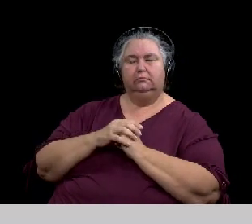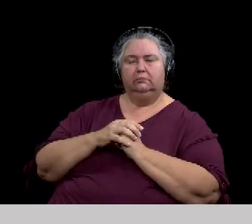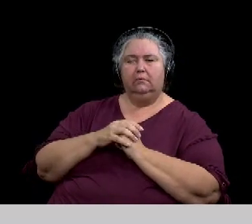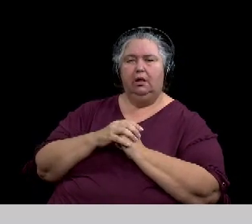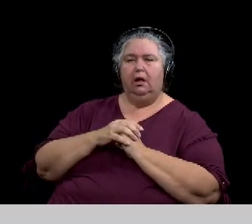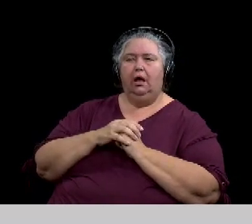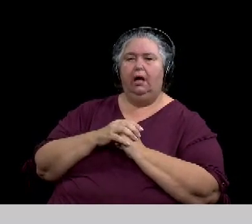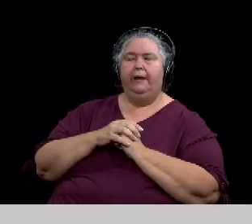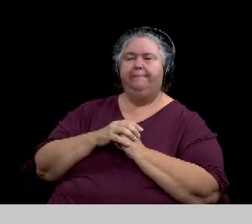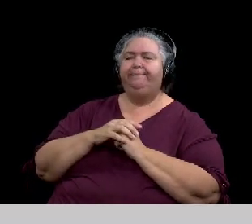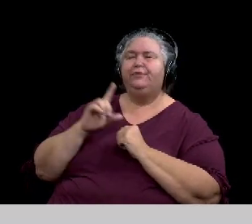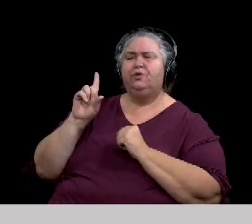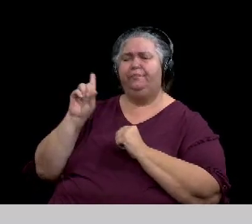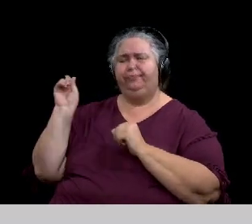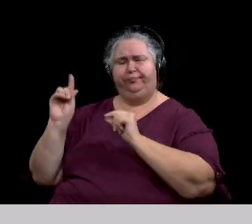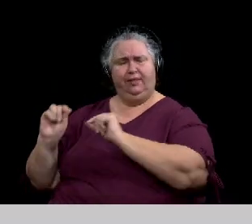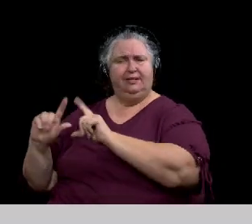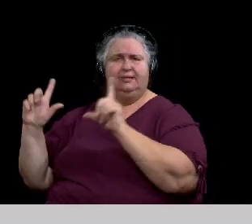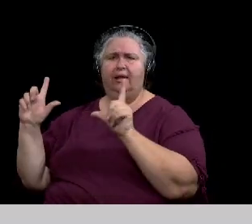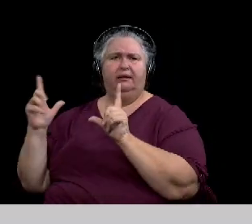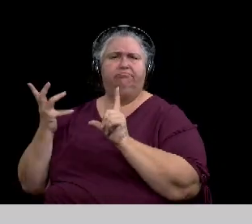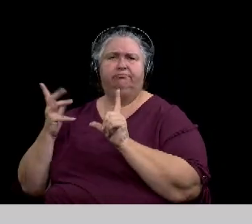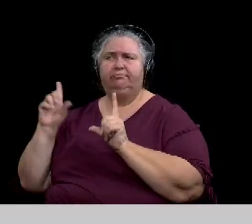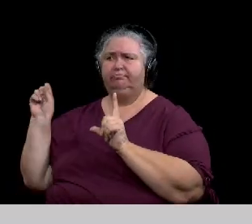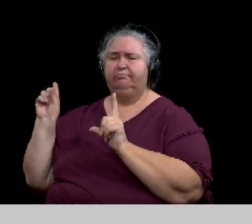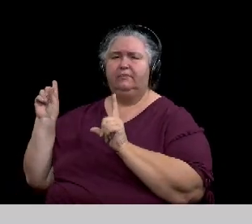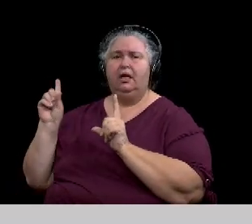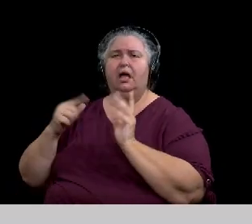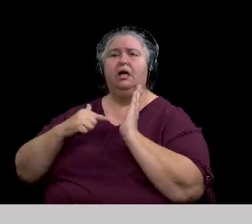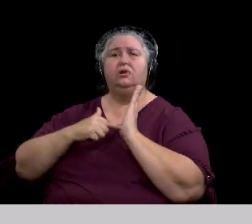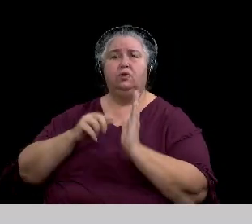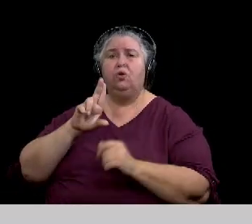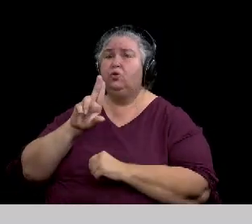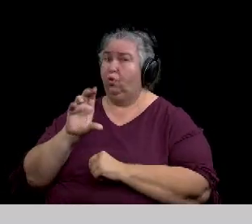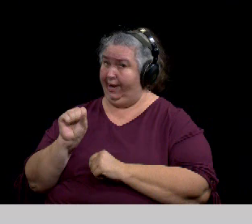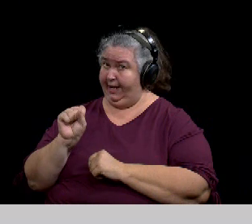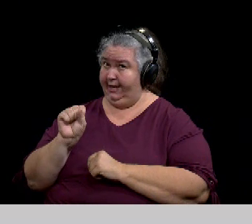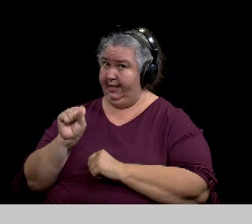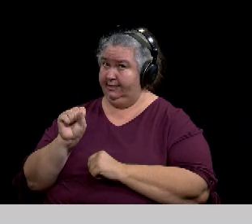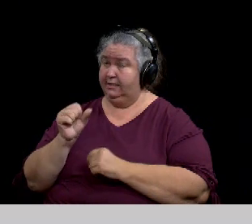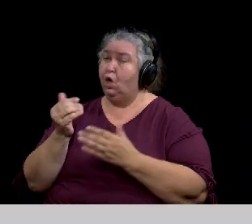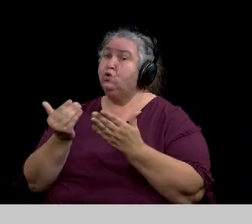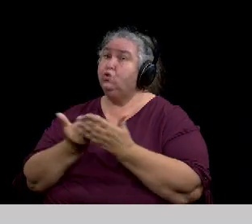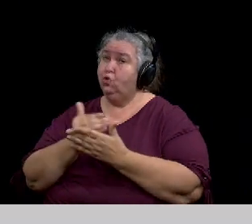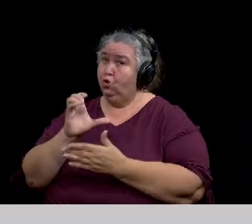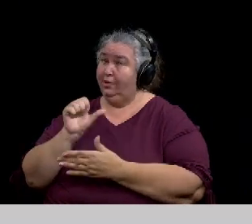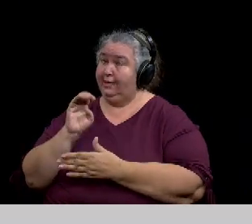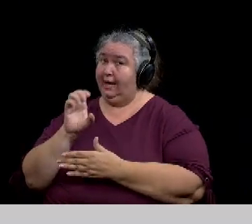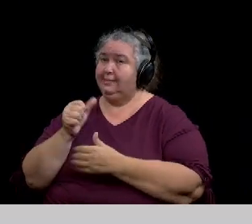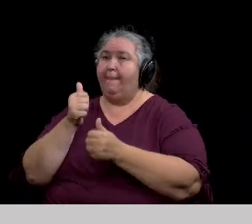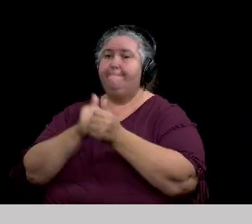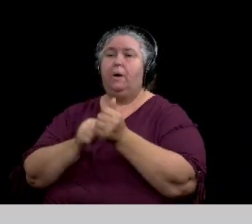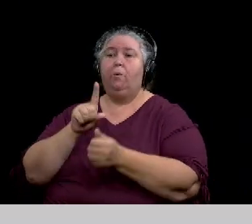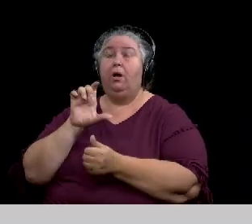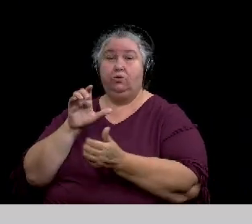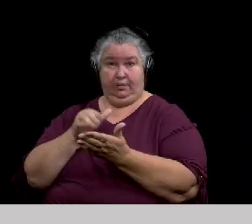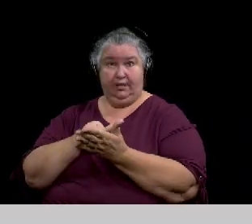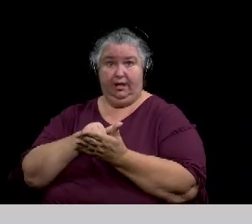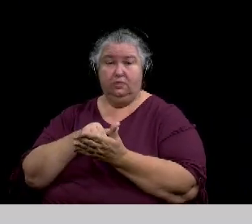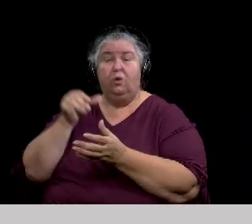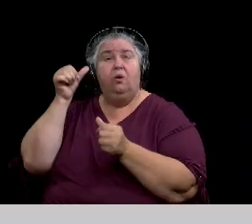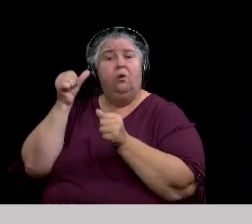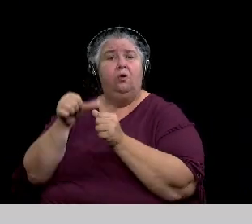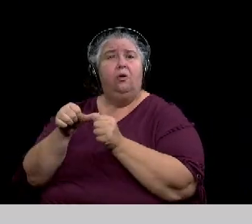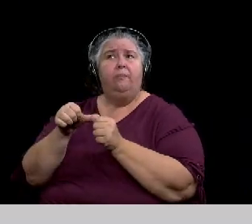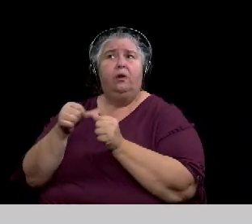So what you'll see here is a graph showing the United States, new cases per 100,000. Remember,